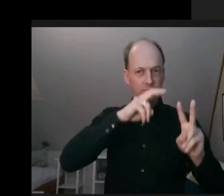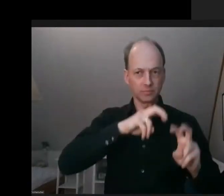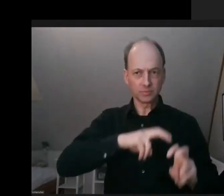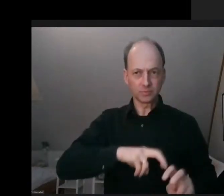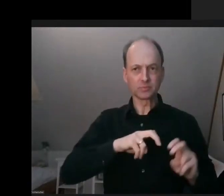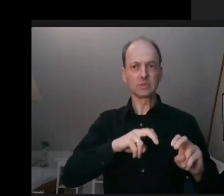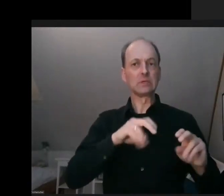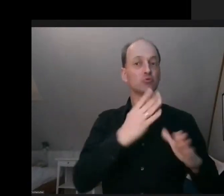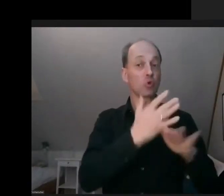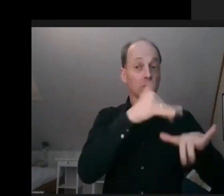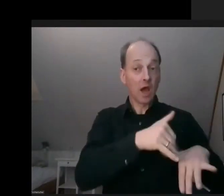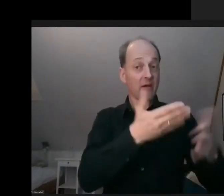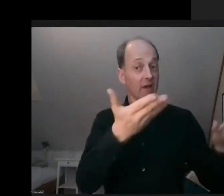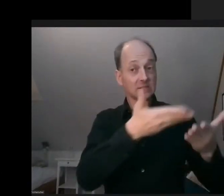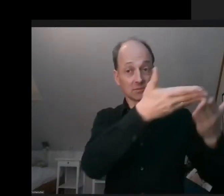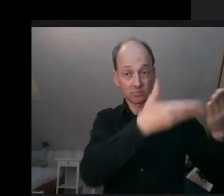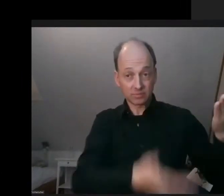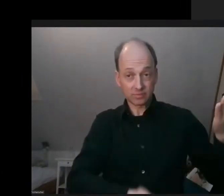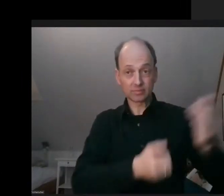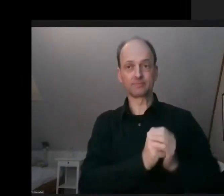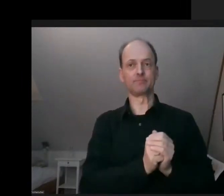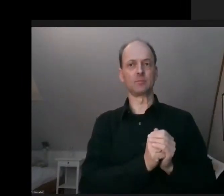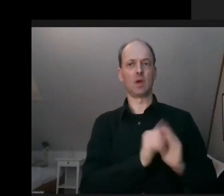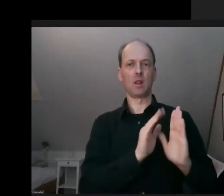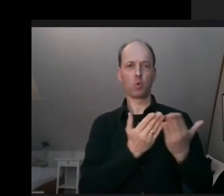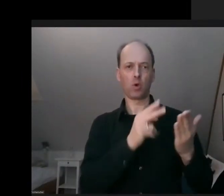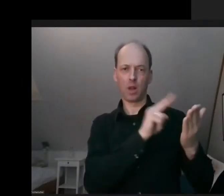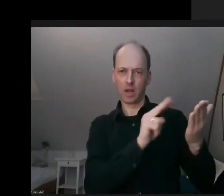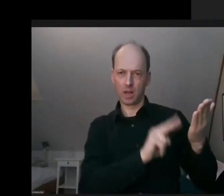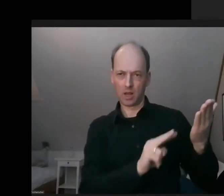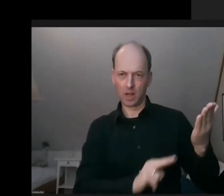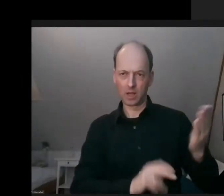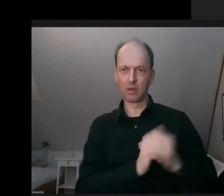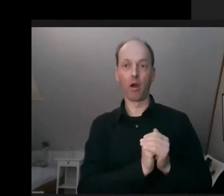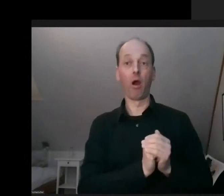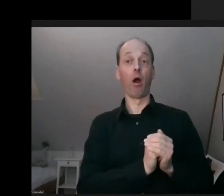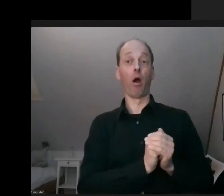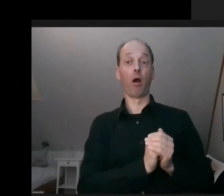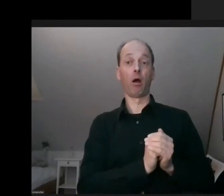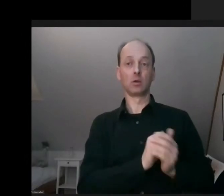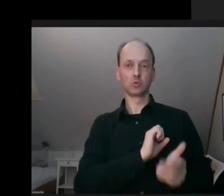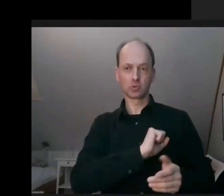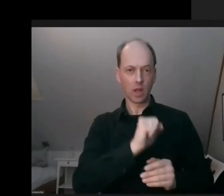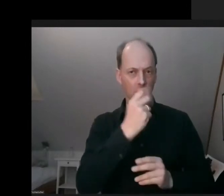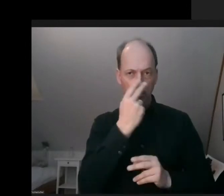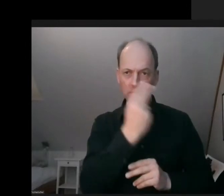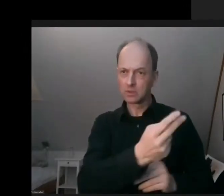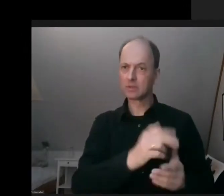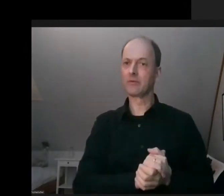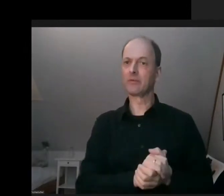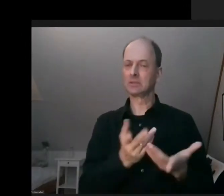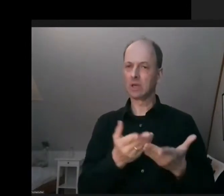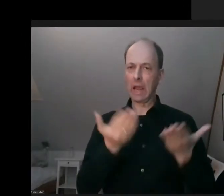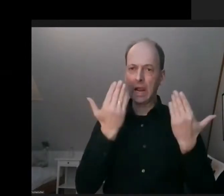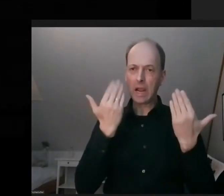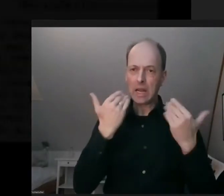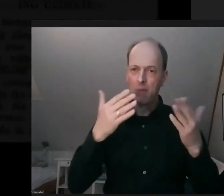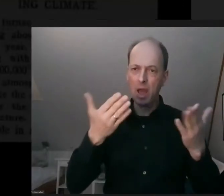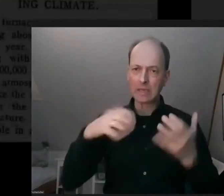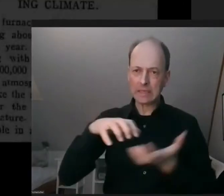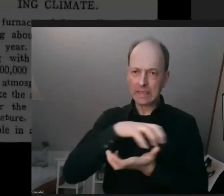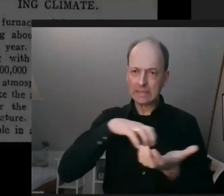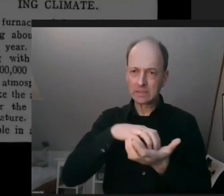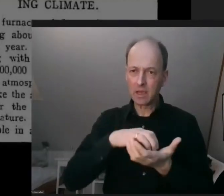possible? What is existing? And as soon as you get familiar with it, you soon realize that